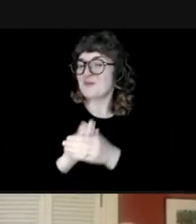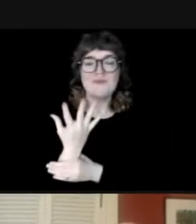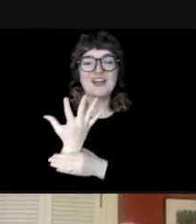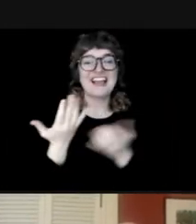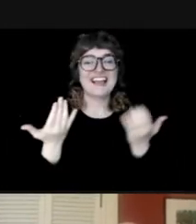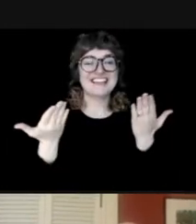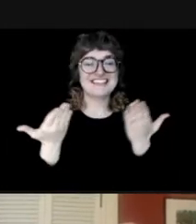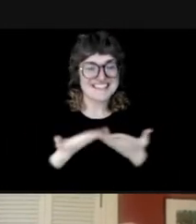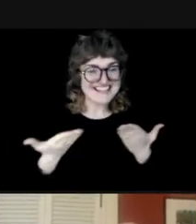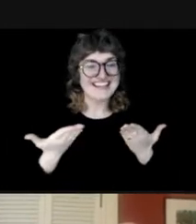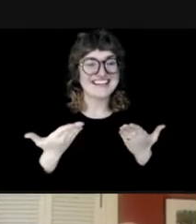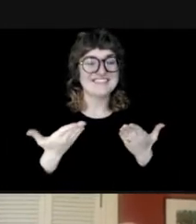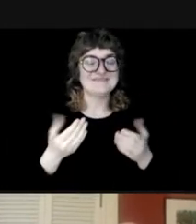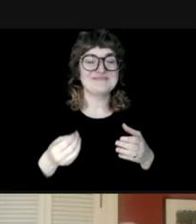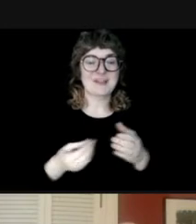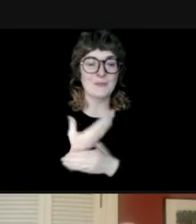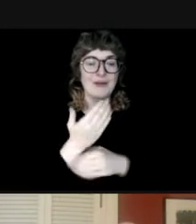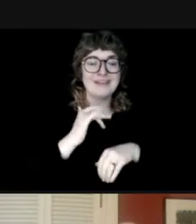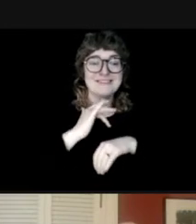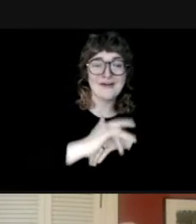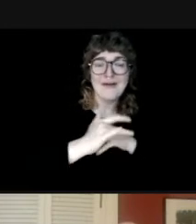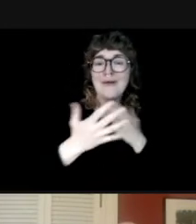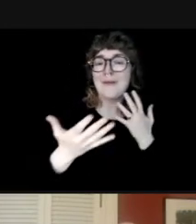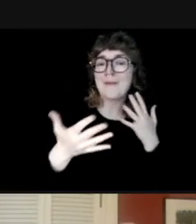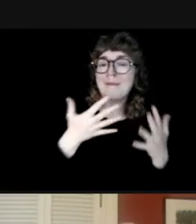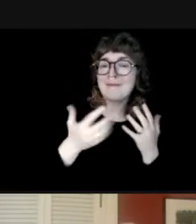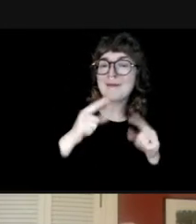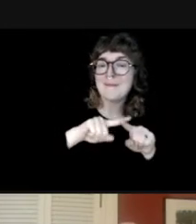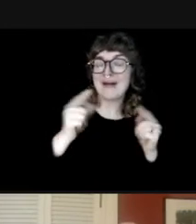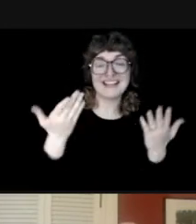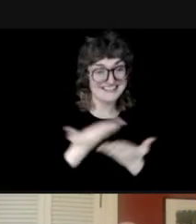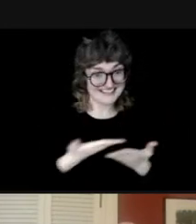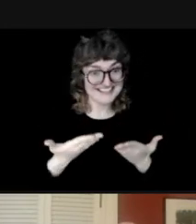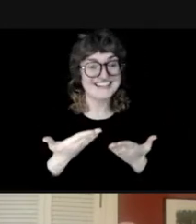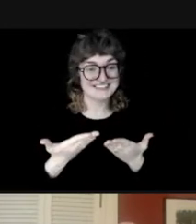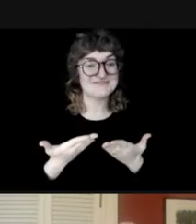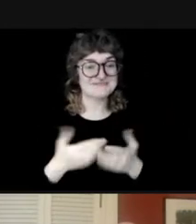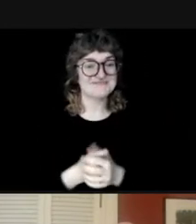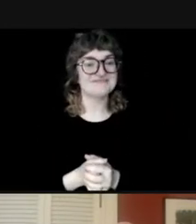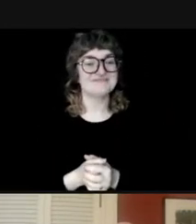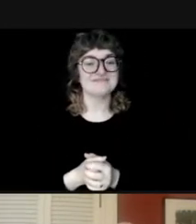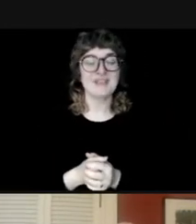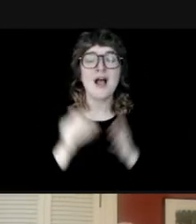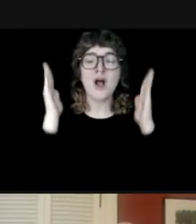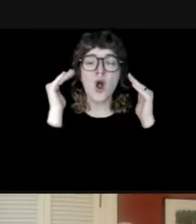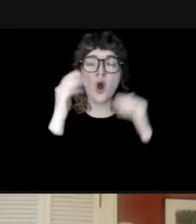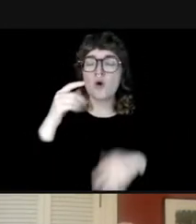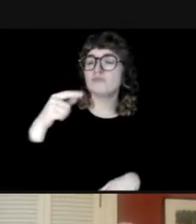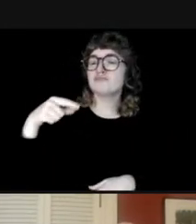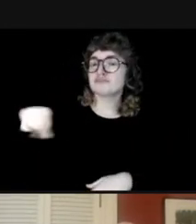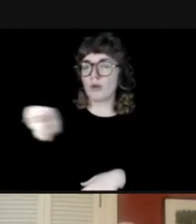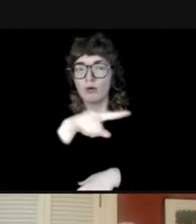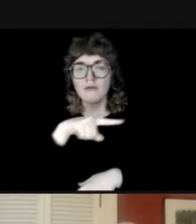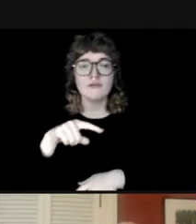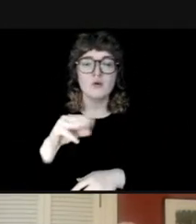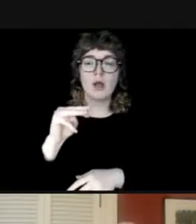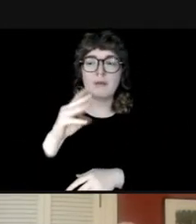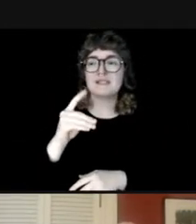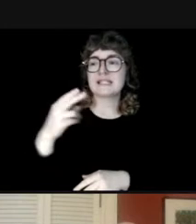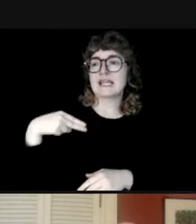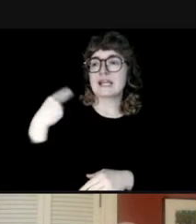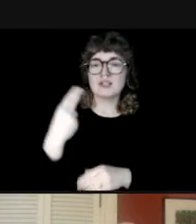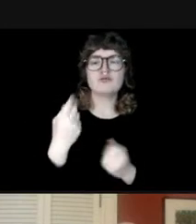and a little early maybe perhaps, but it's here. And we hope you Maryland history buffs will really enjoy